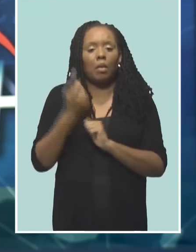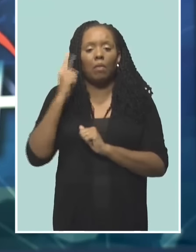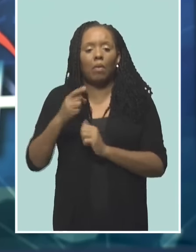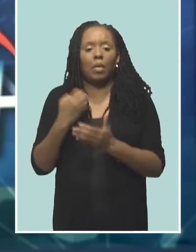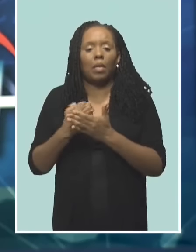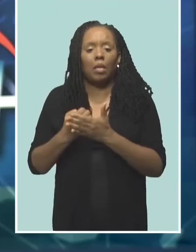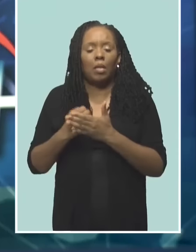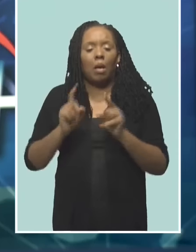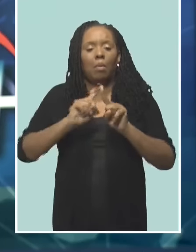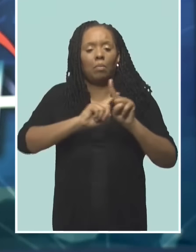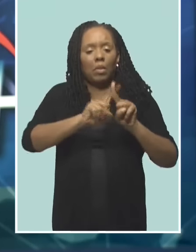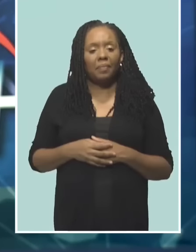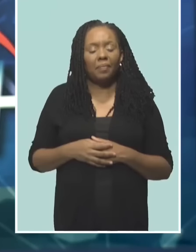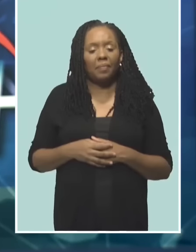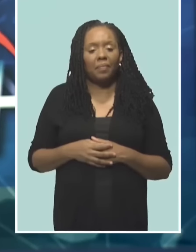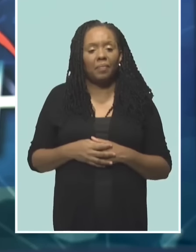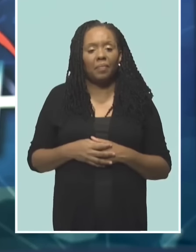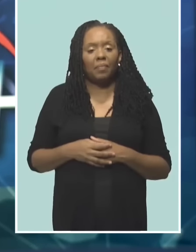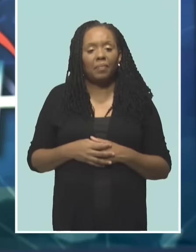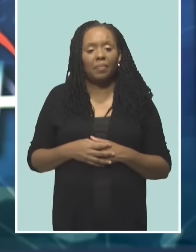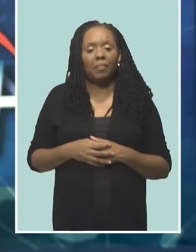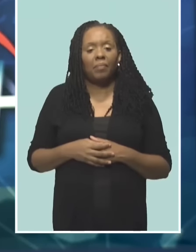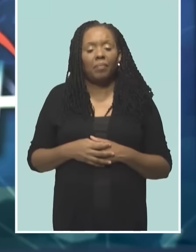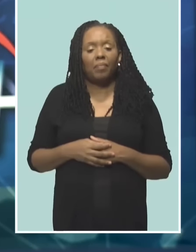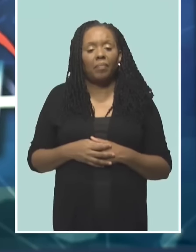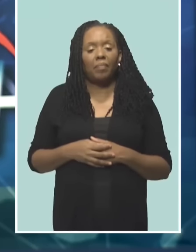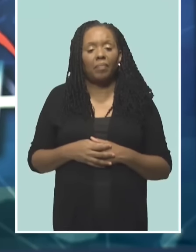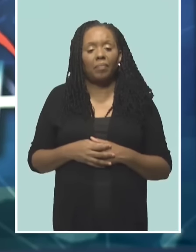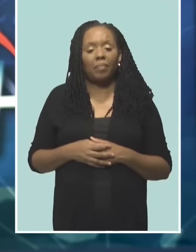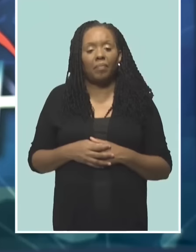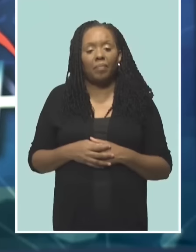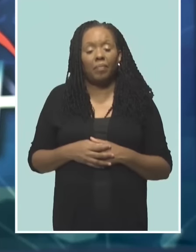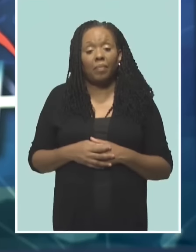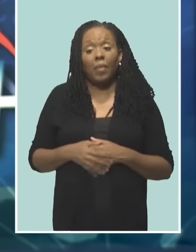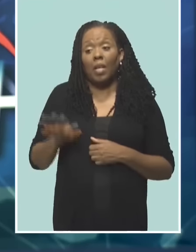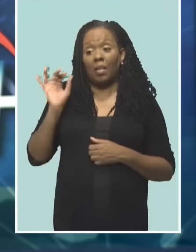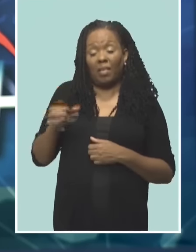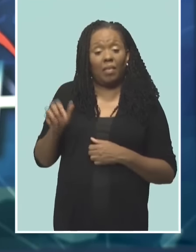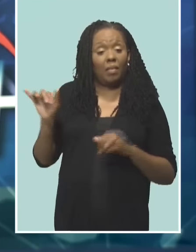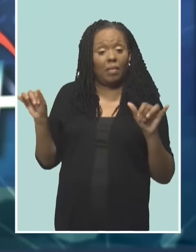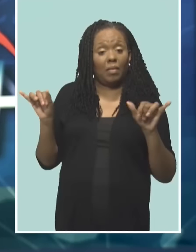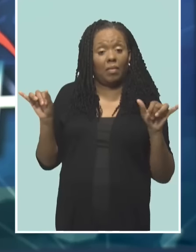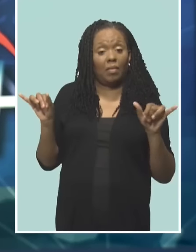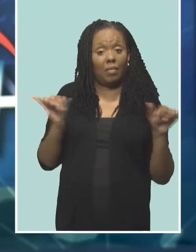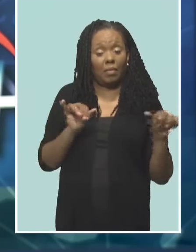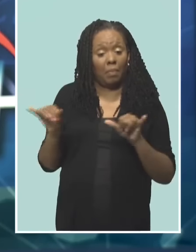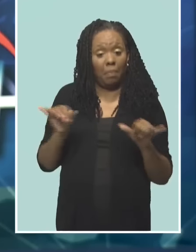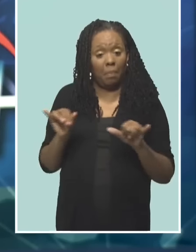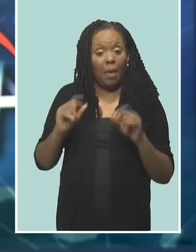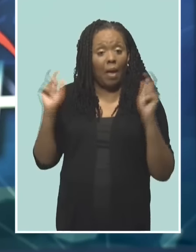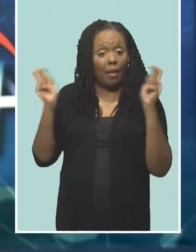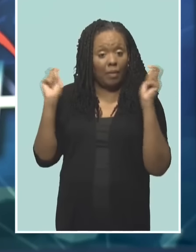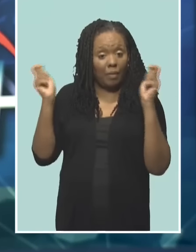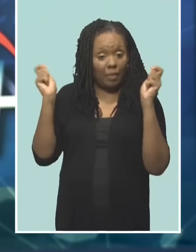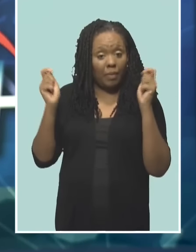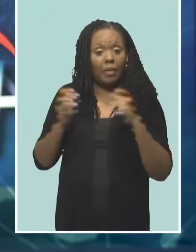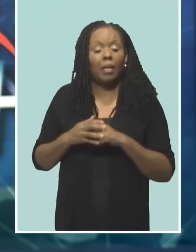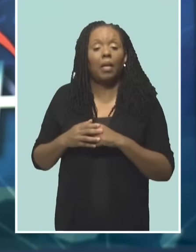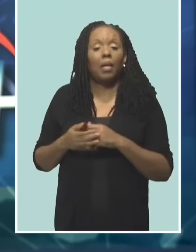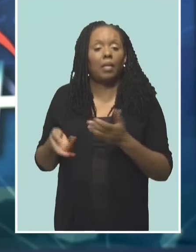economic diversification. Also at the anniversary celebrations, a memorandum of understanding was signed between the